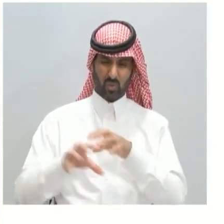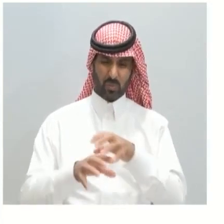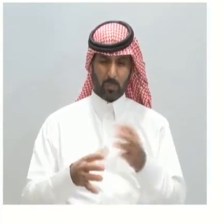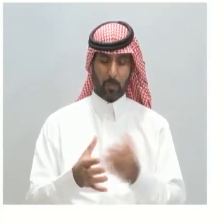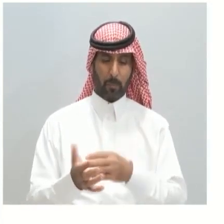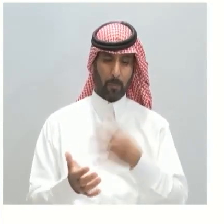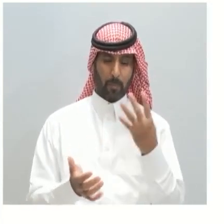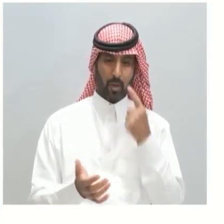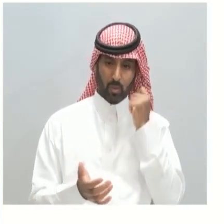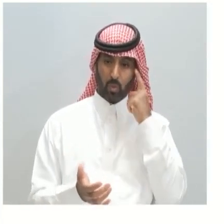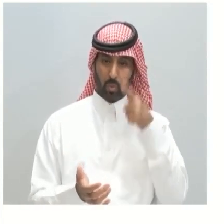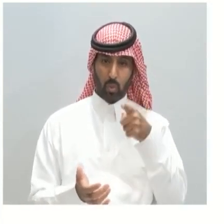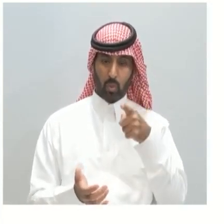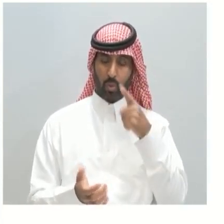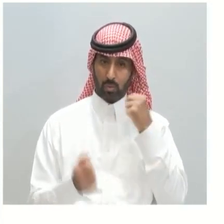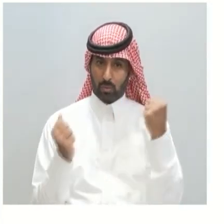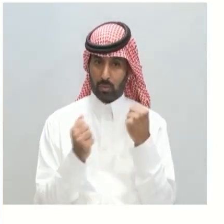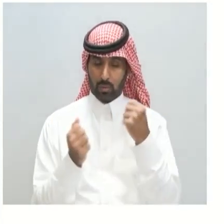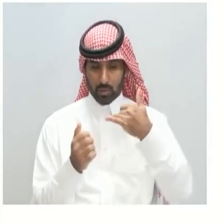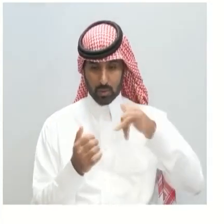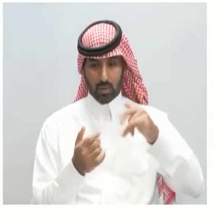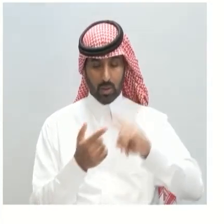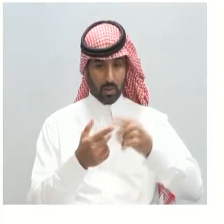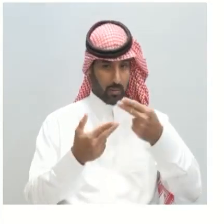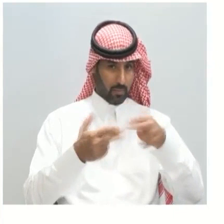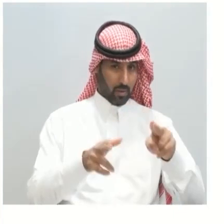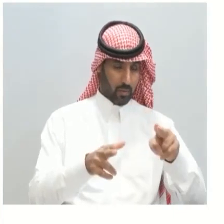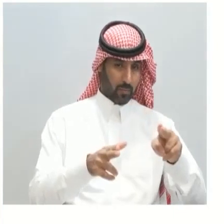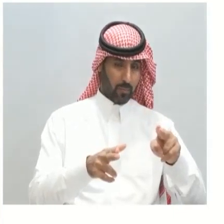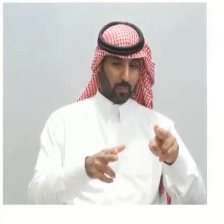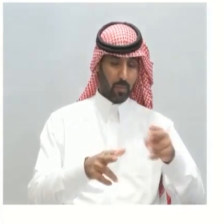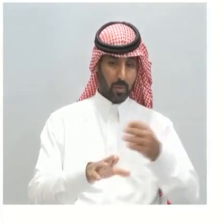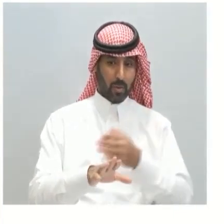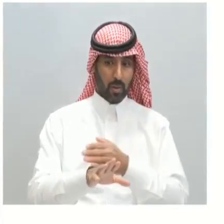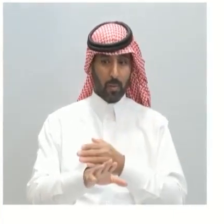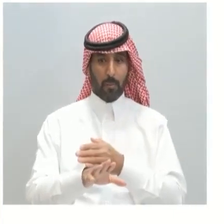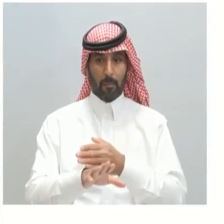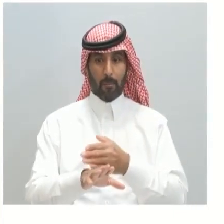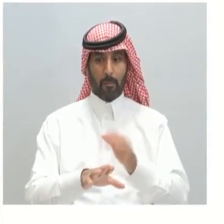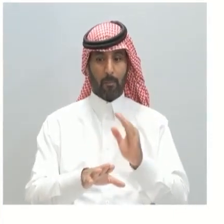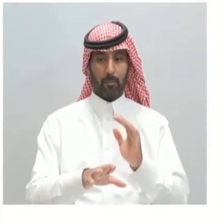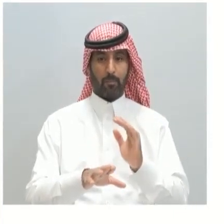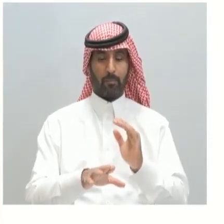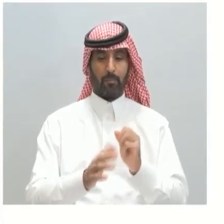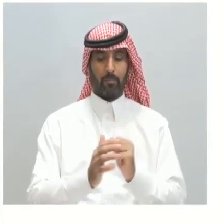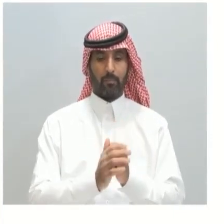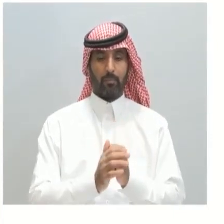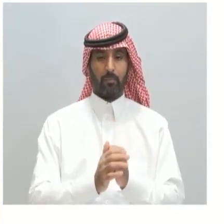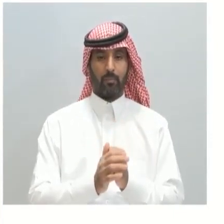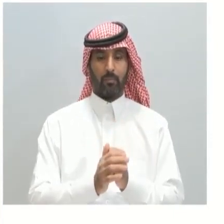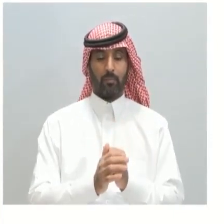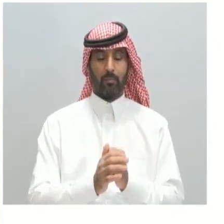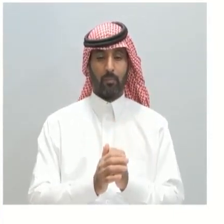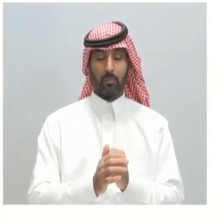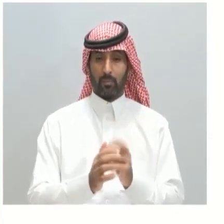Number four, you know winter is coming when it starts earlier. So what do we write here? You know